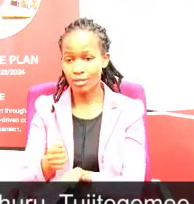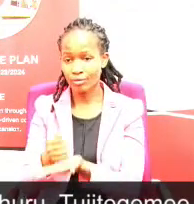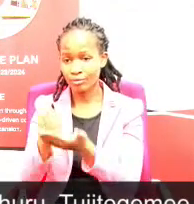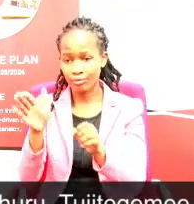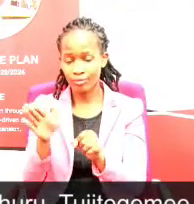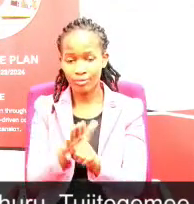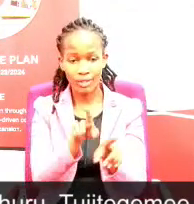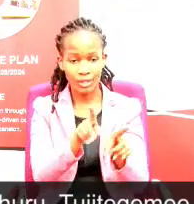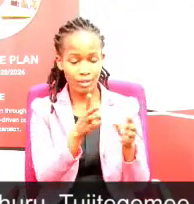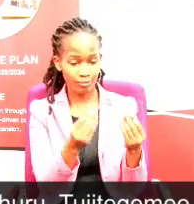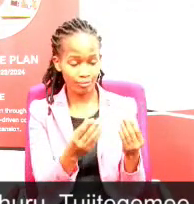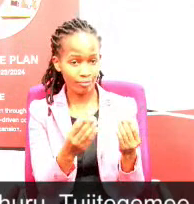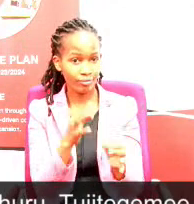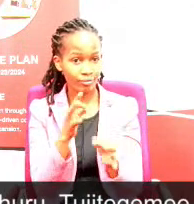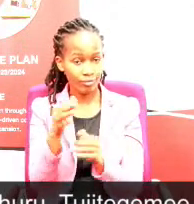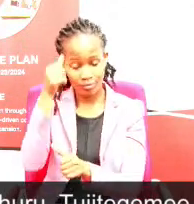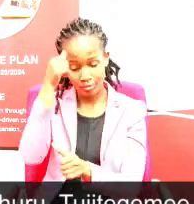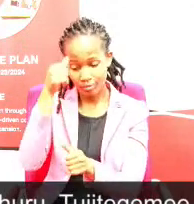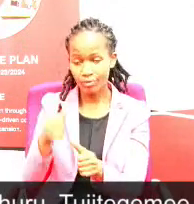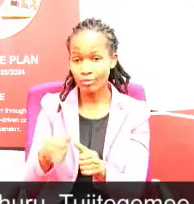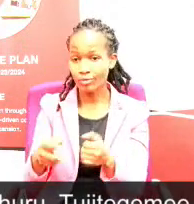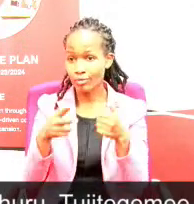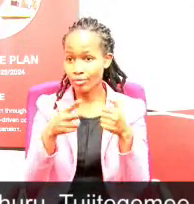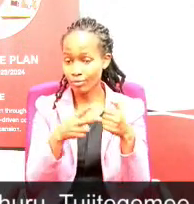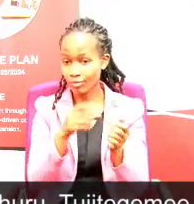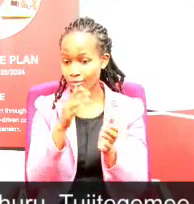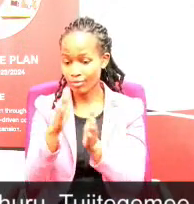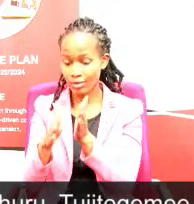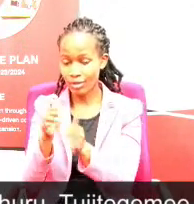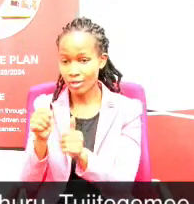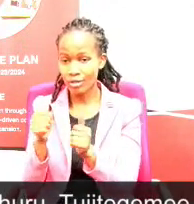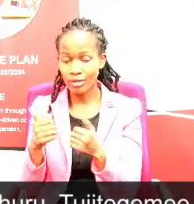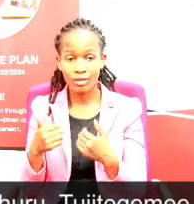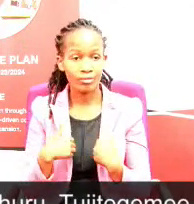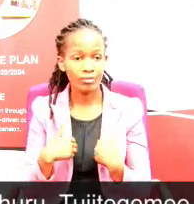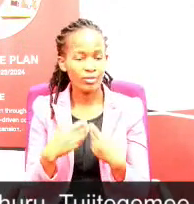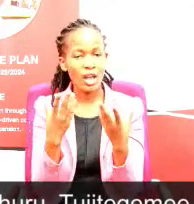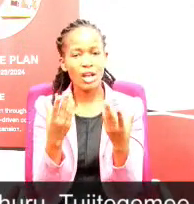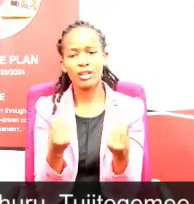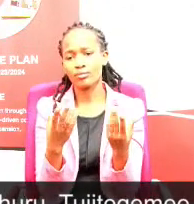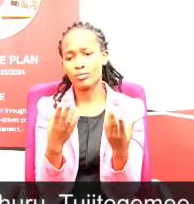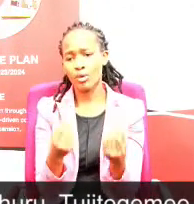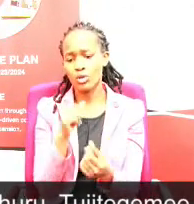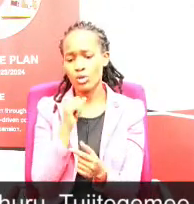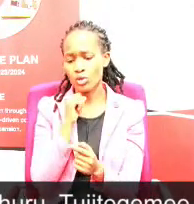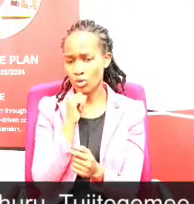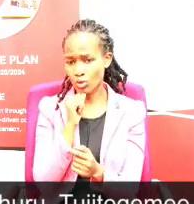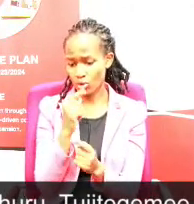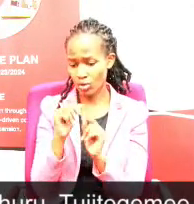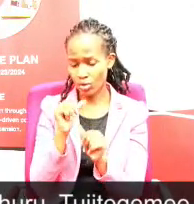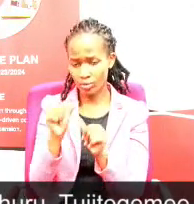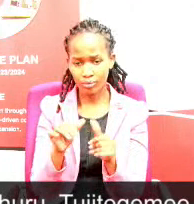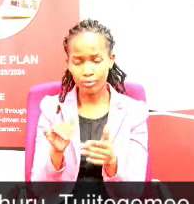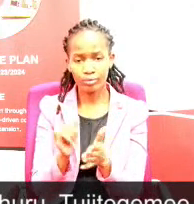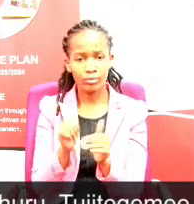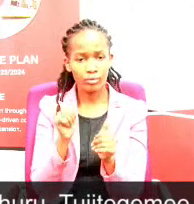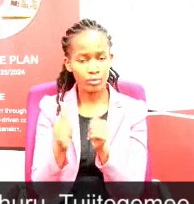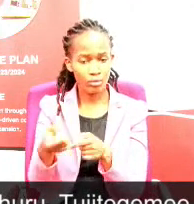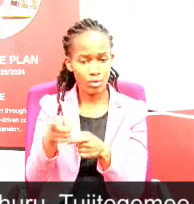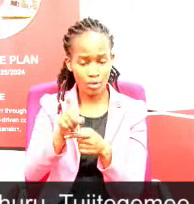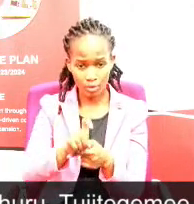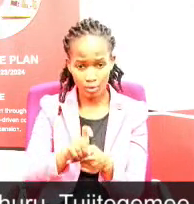and simple. If you remember the 7th corporate plan, the issue of simplicity was not highlighted, and this is a key